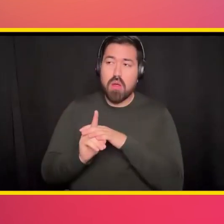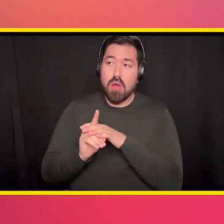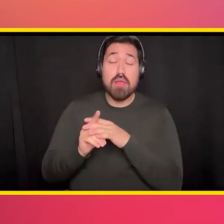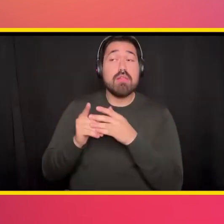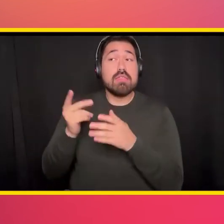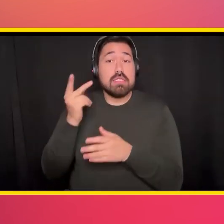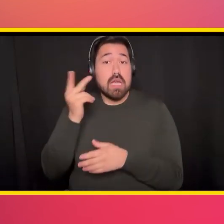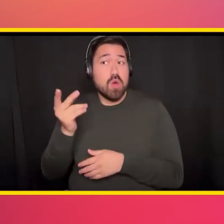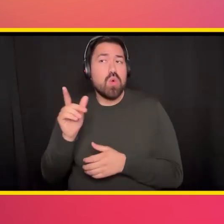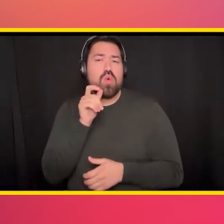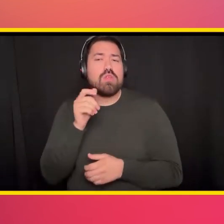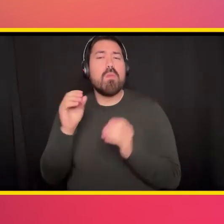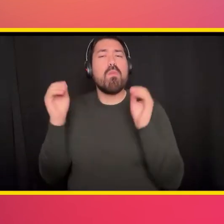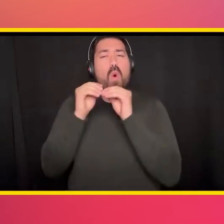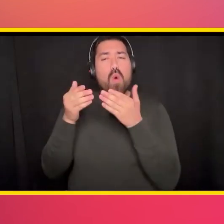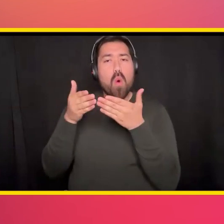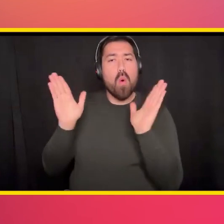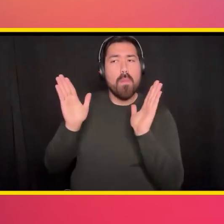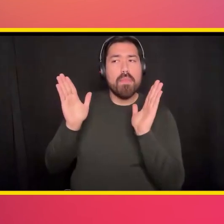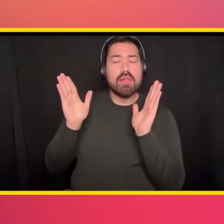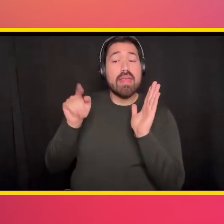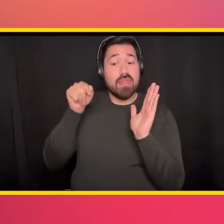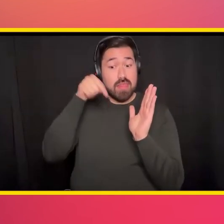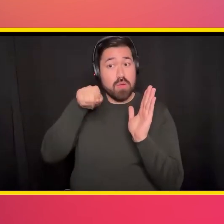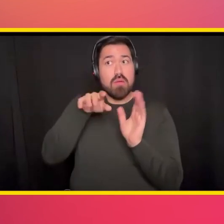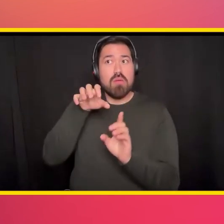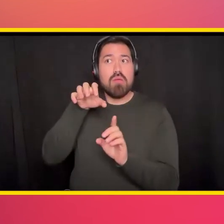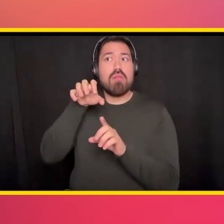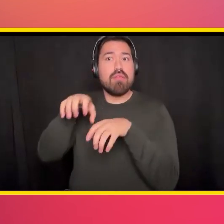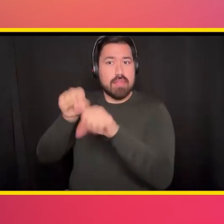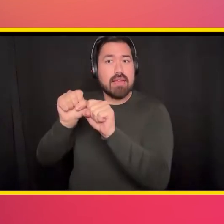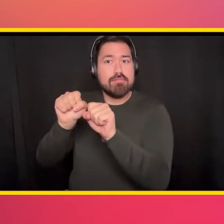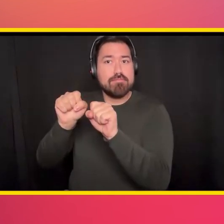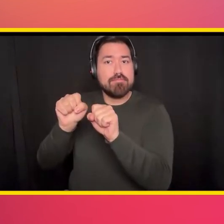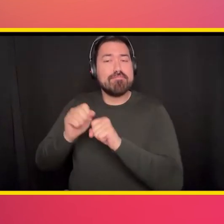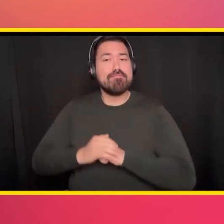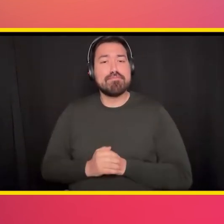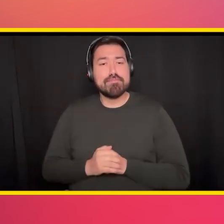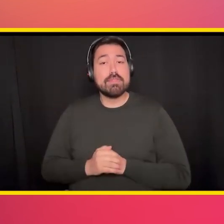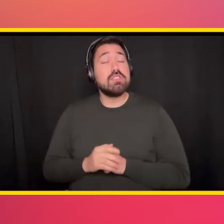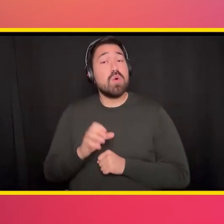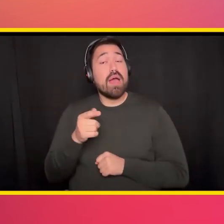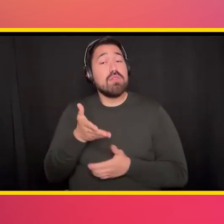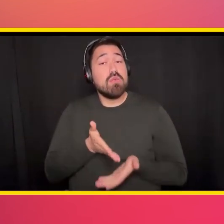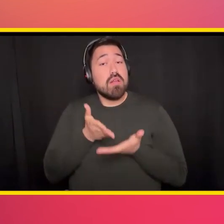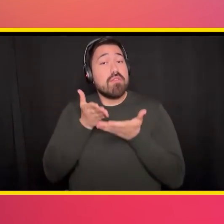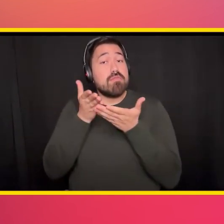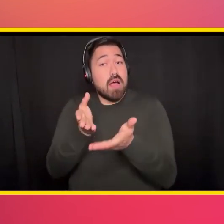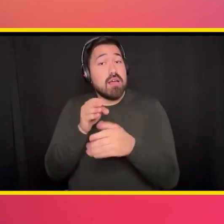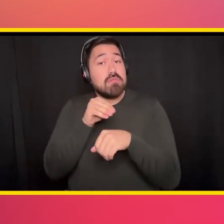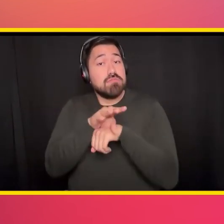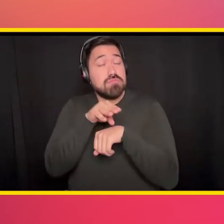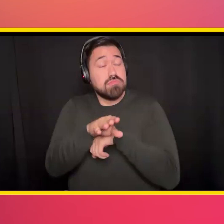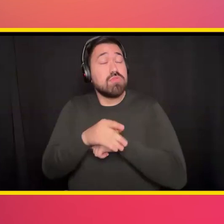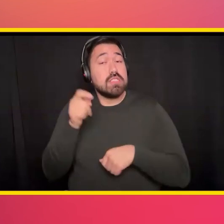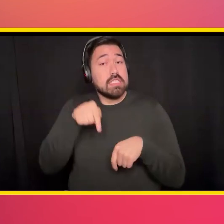open, right? Those are the times to take into consideration. But I do advise folks when they're having